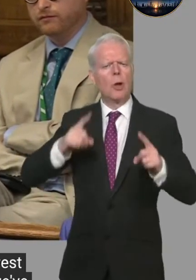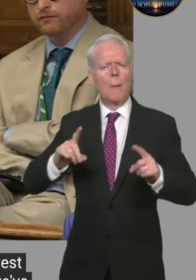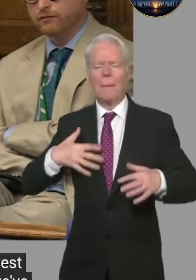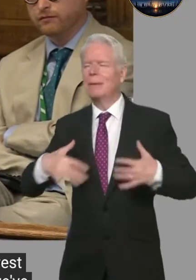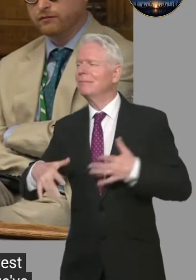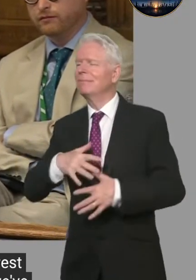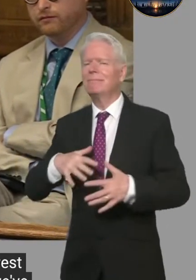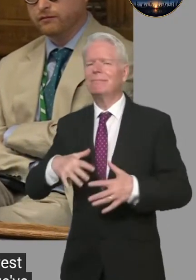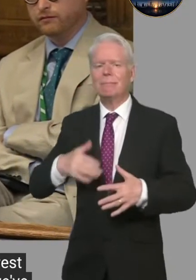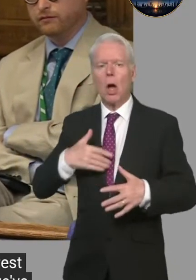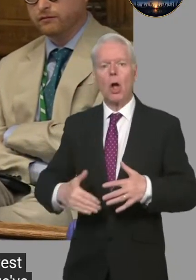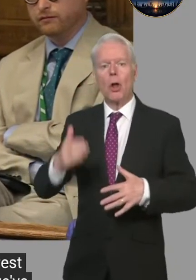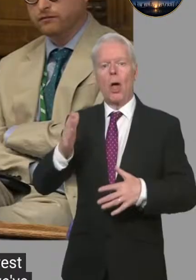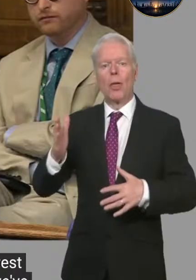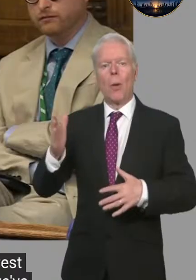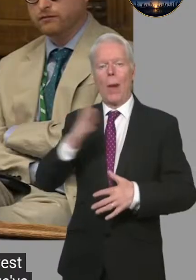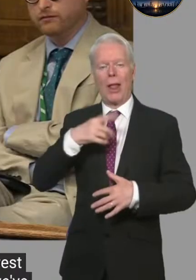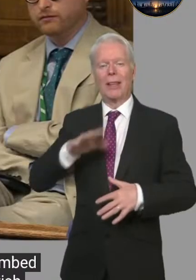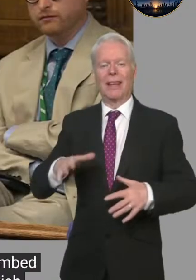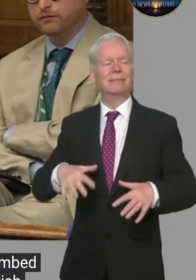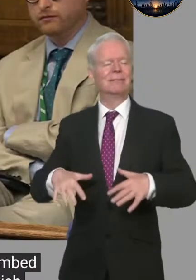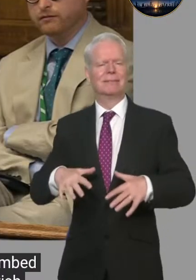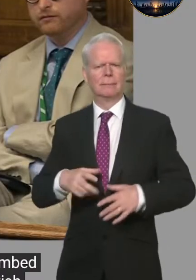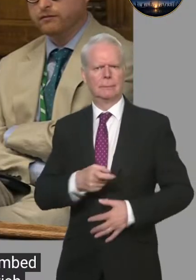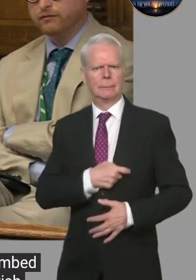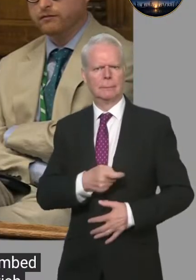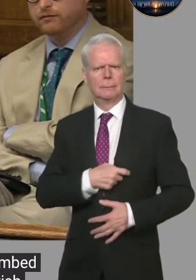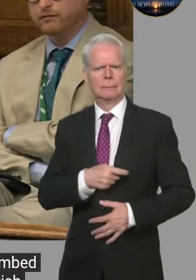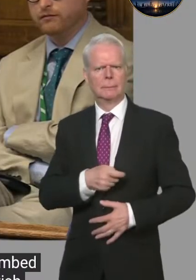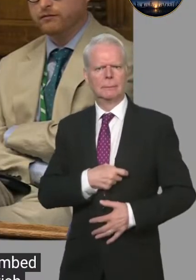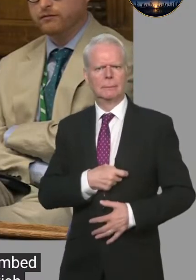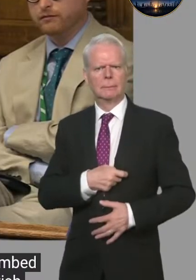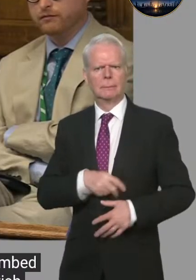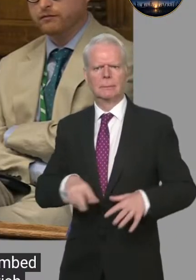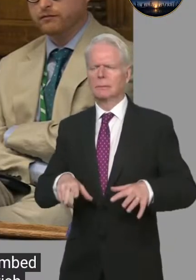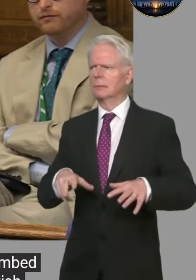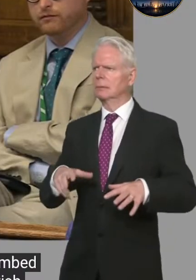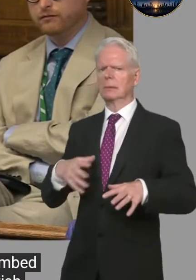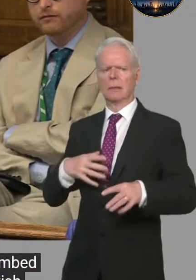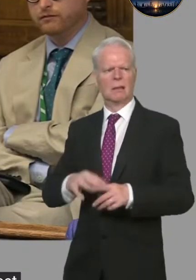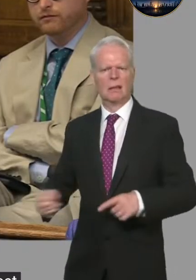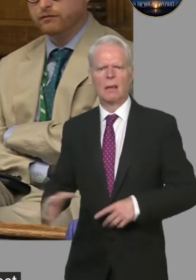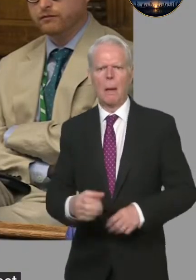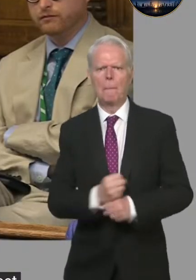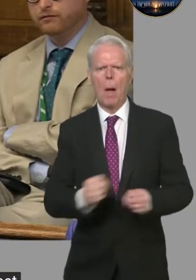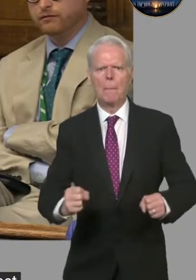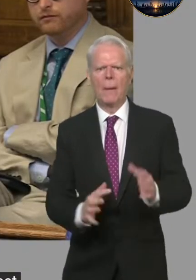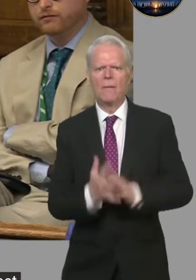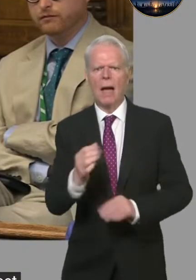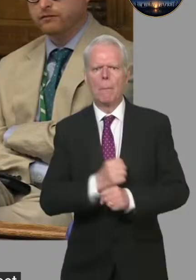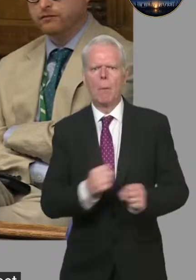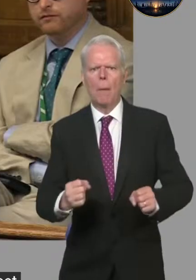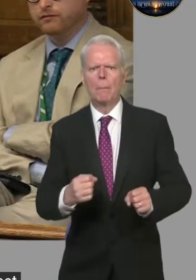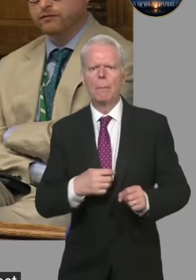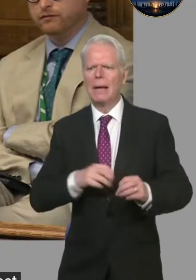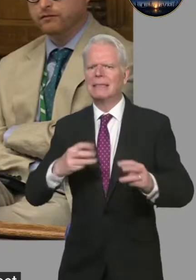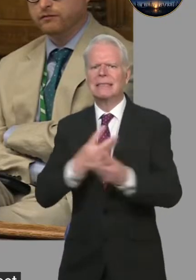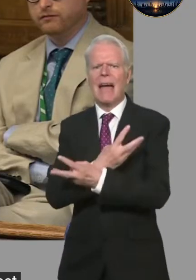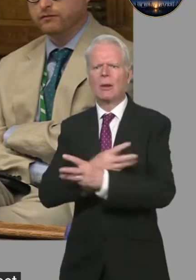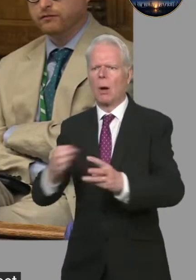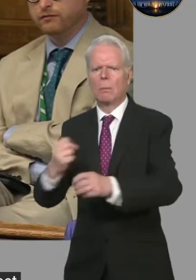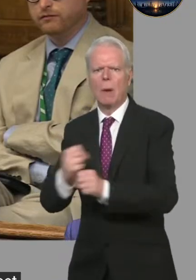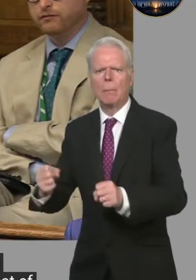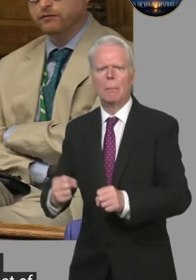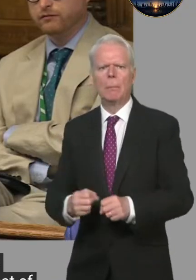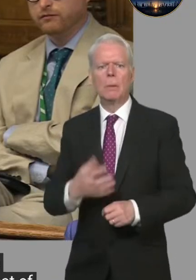the backdrop of a daily drumbeat of abuse and intimidation. I know everyone on these benches is determined to defeat this